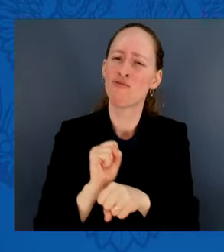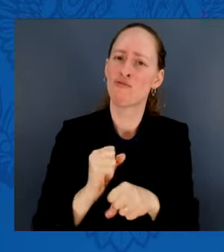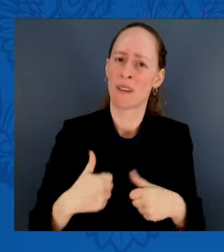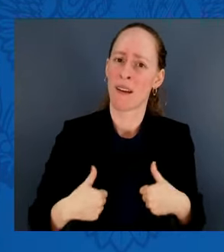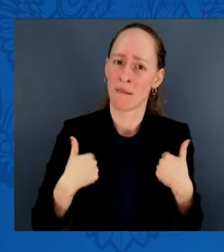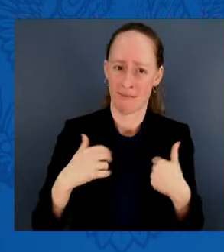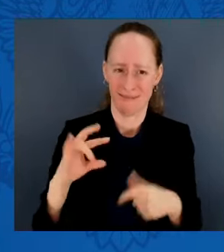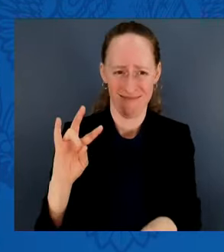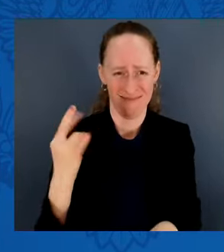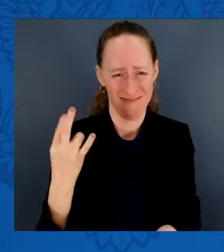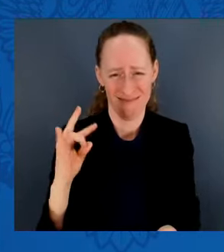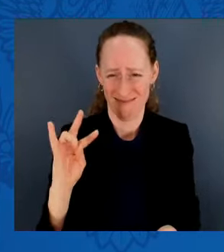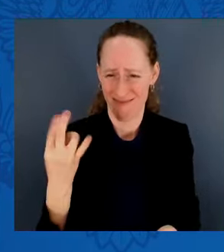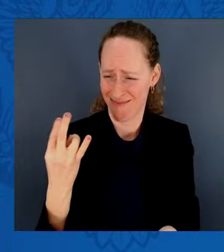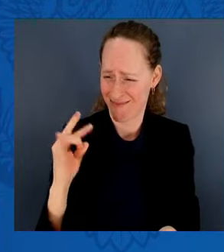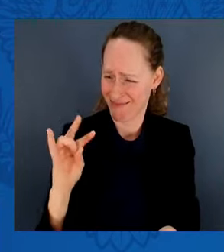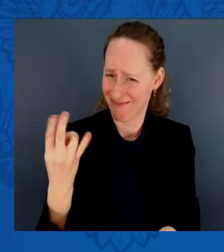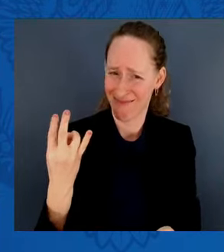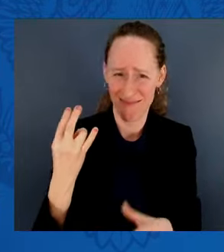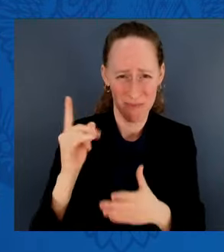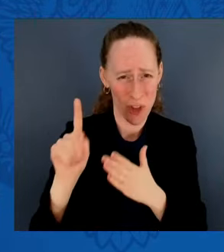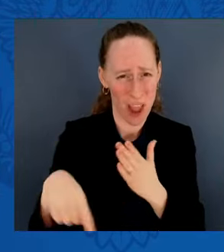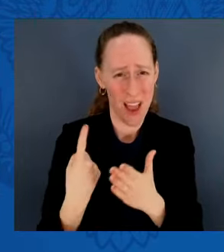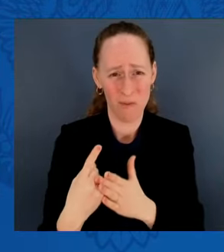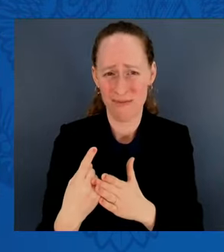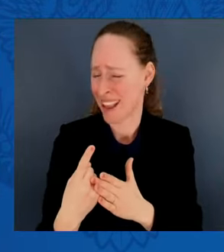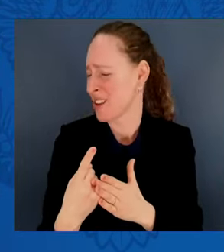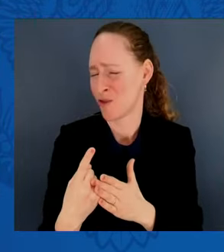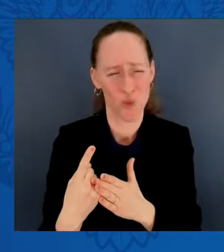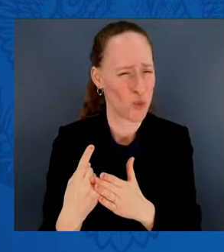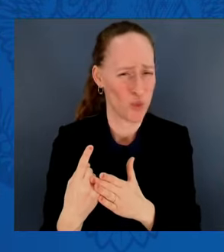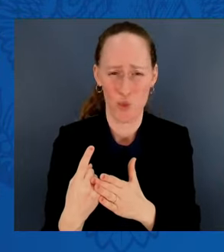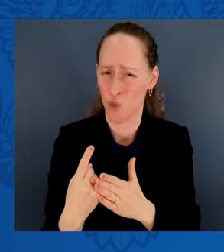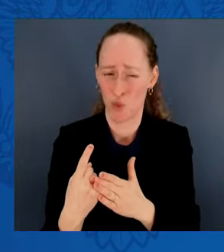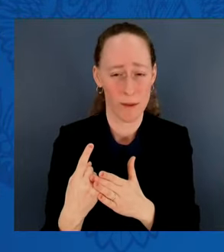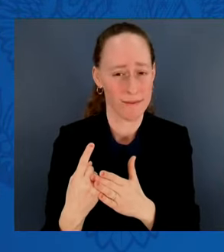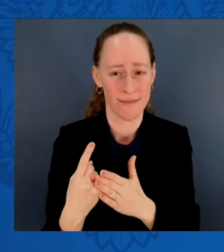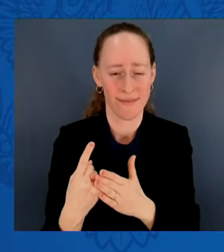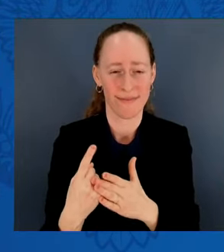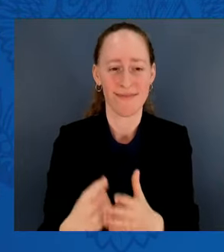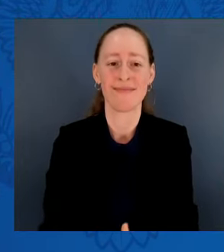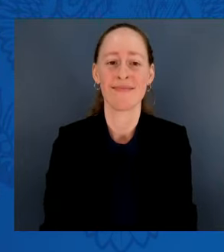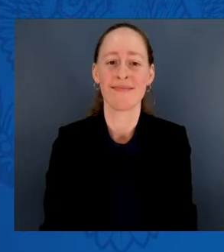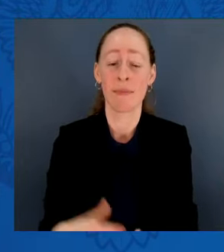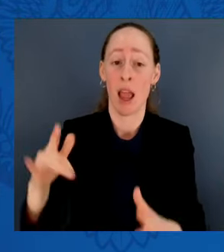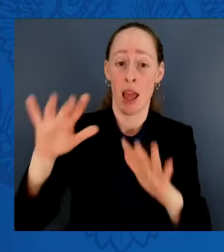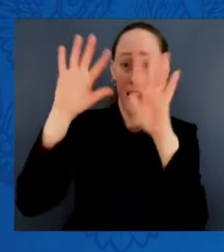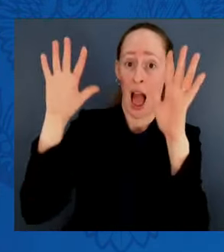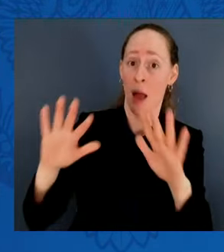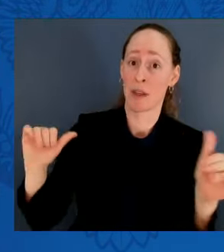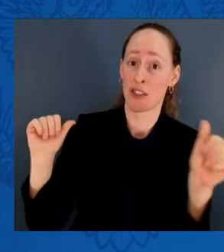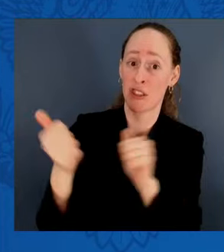We're also making history by confronting the climate crisis, not denying it. I don't think any of you think there's no